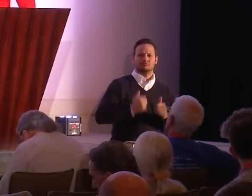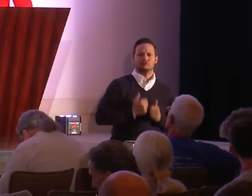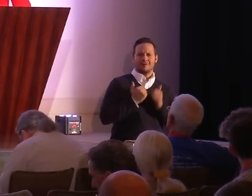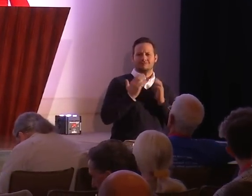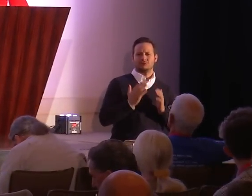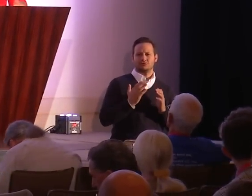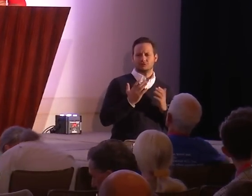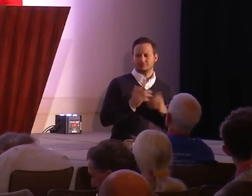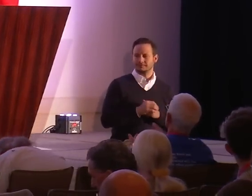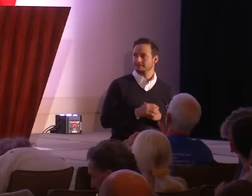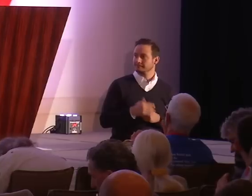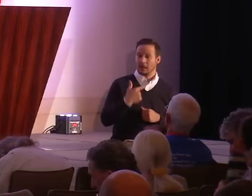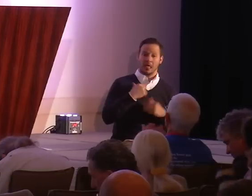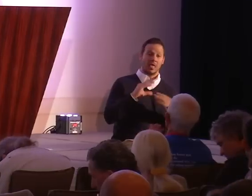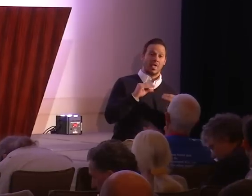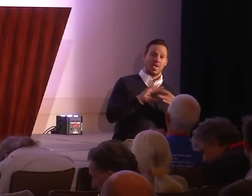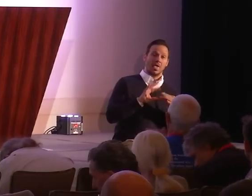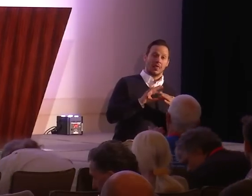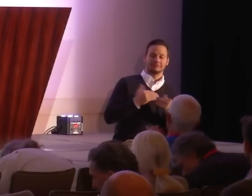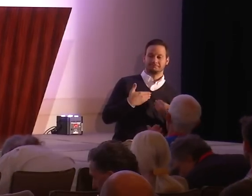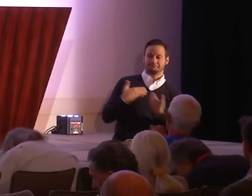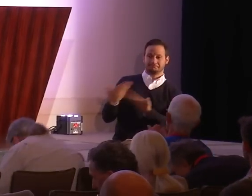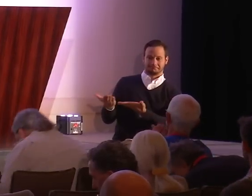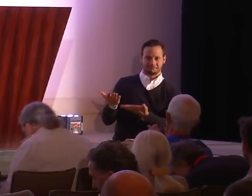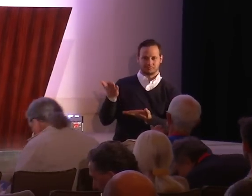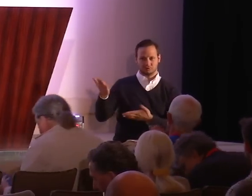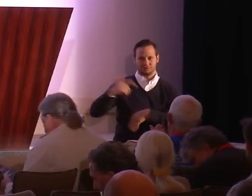and I've talked enough. You take a chair.